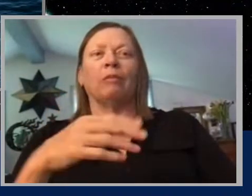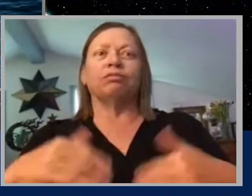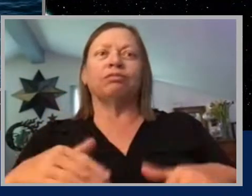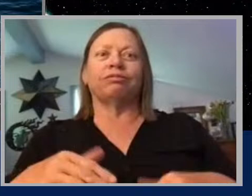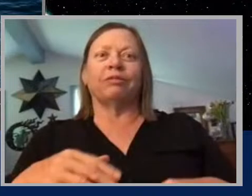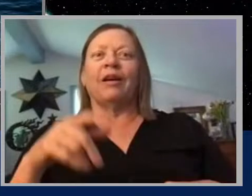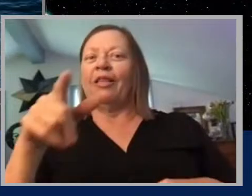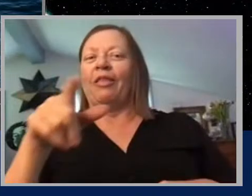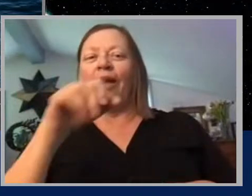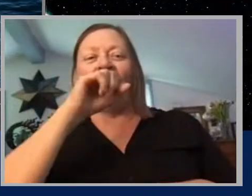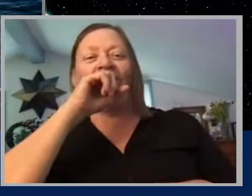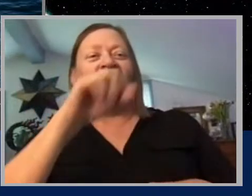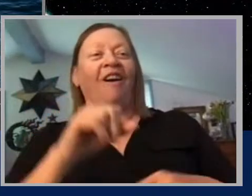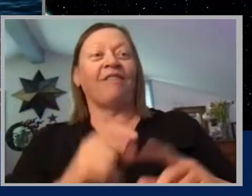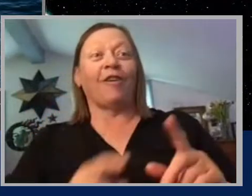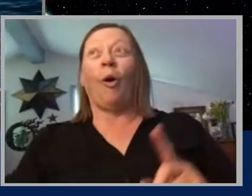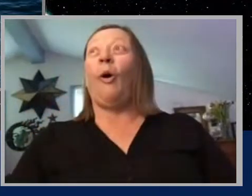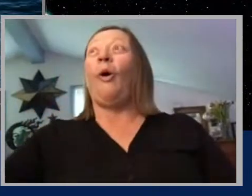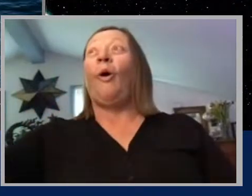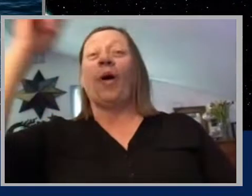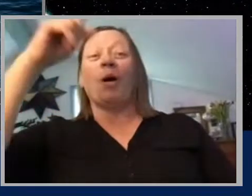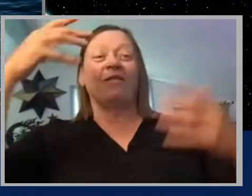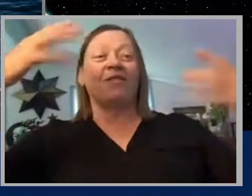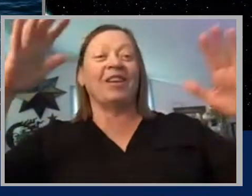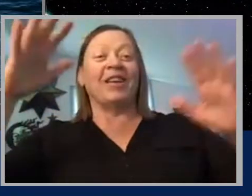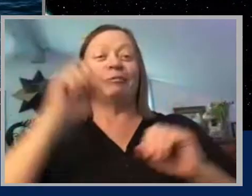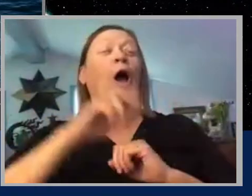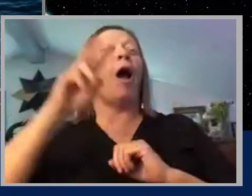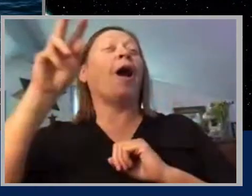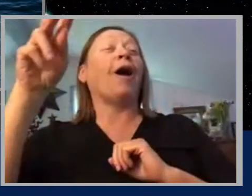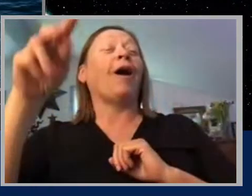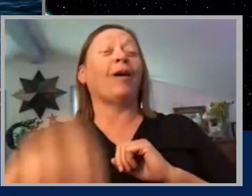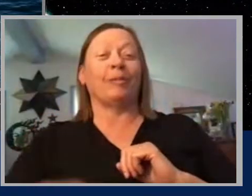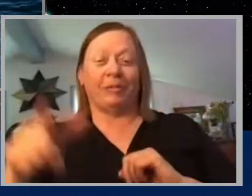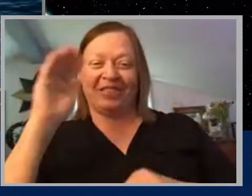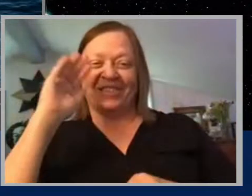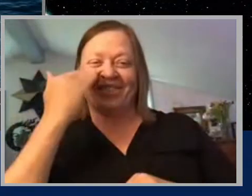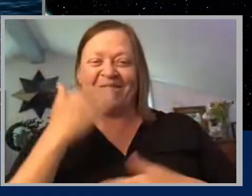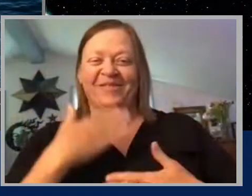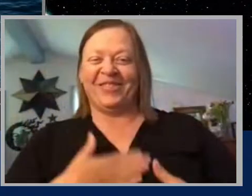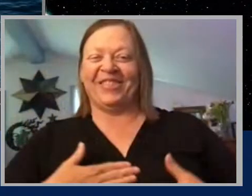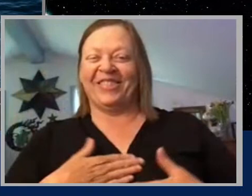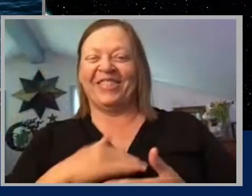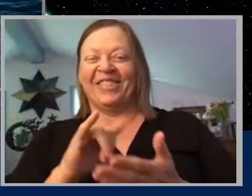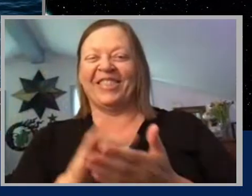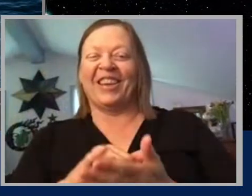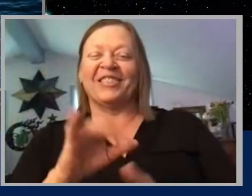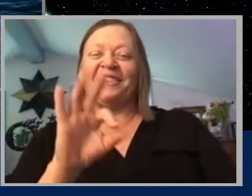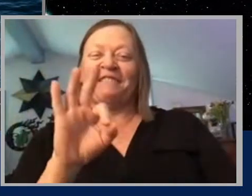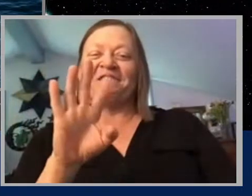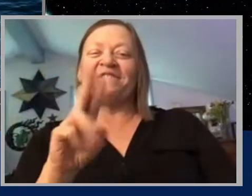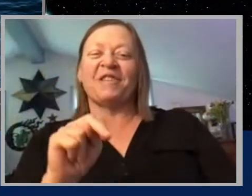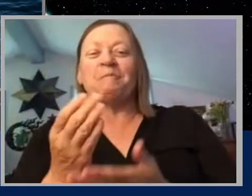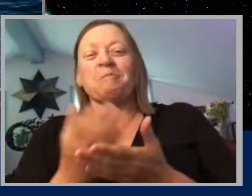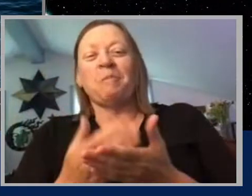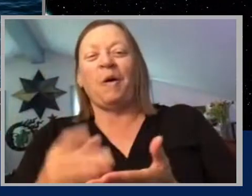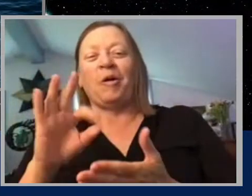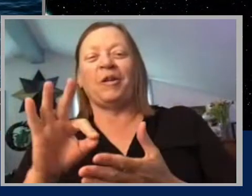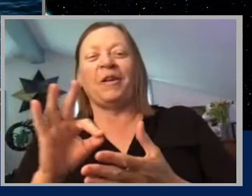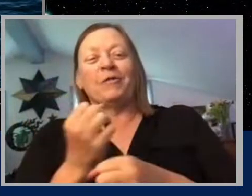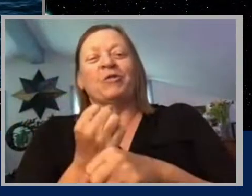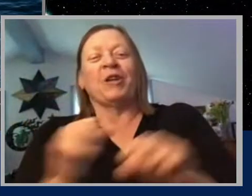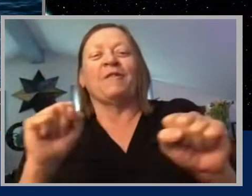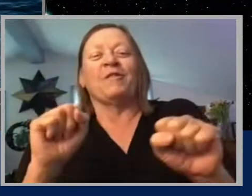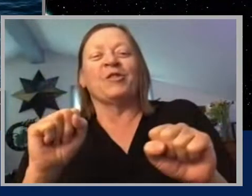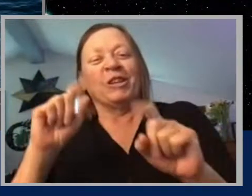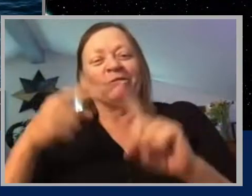off that capsule. And in training, they do the same thing. So it's always a fun part of our recoveries to see them jump off, to see how far